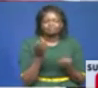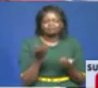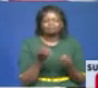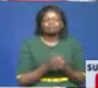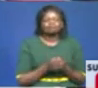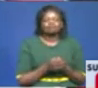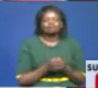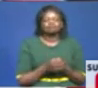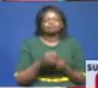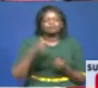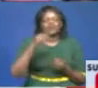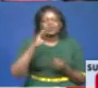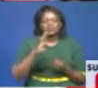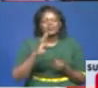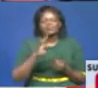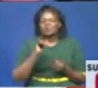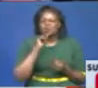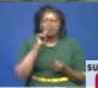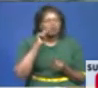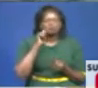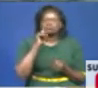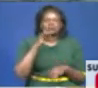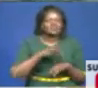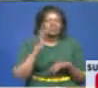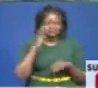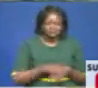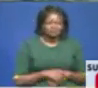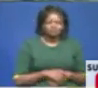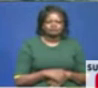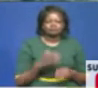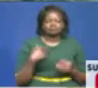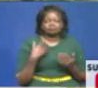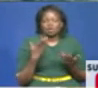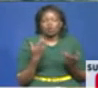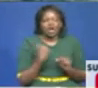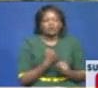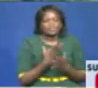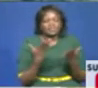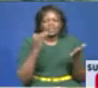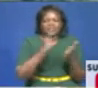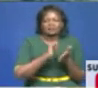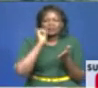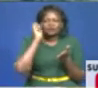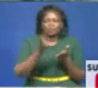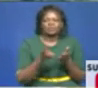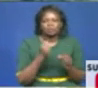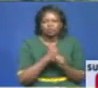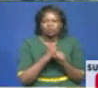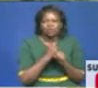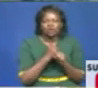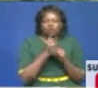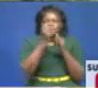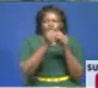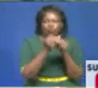Education Learning Board will not be touched. My way of doing things is that I will be able to work very, very